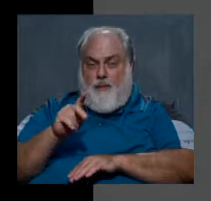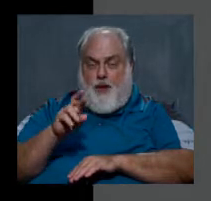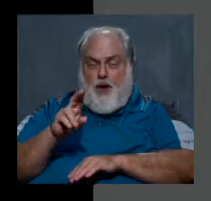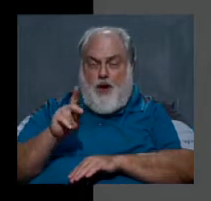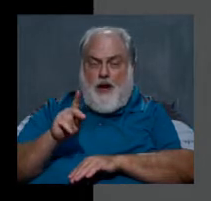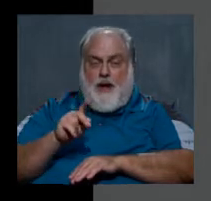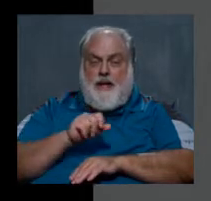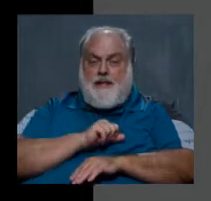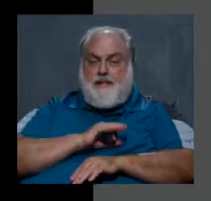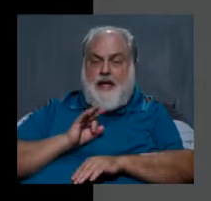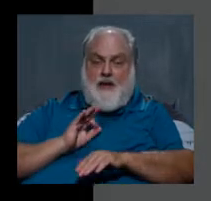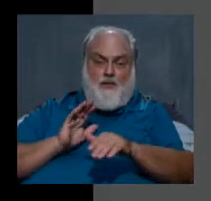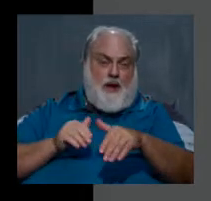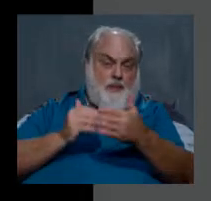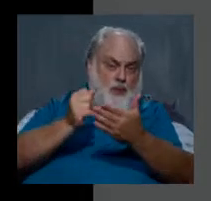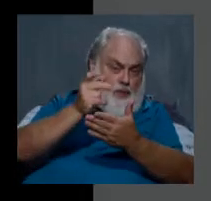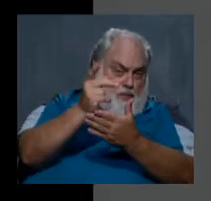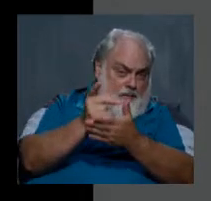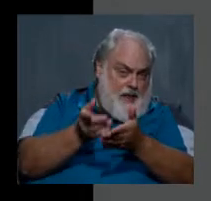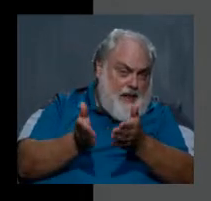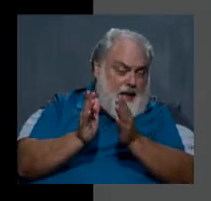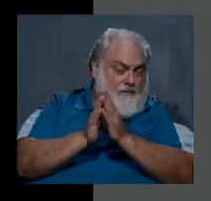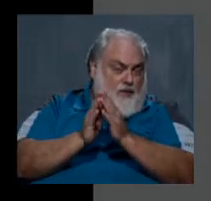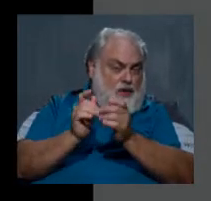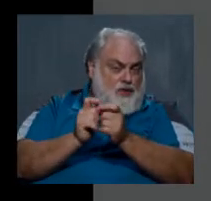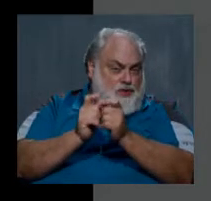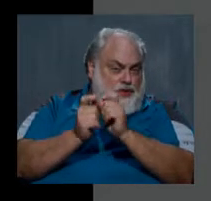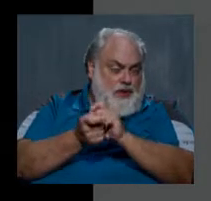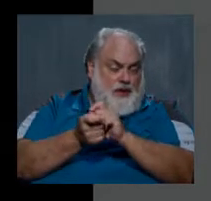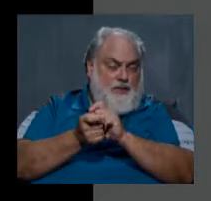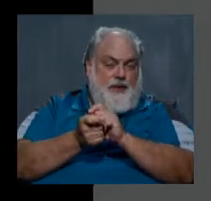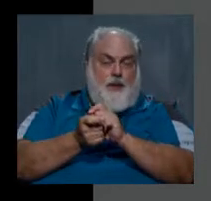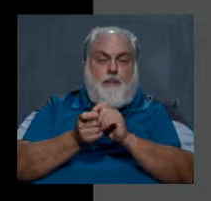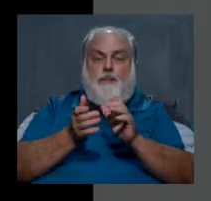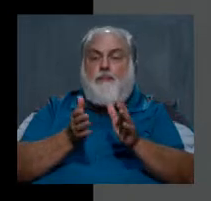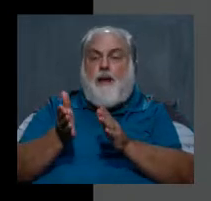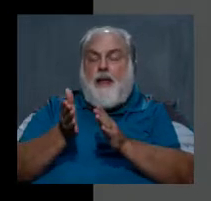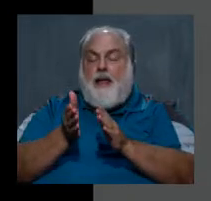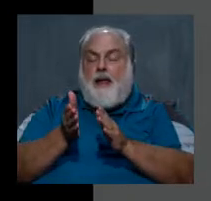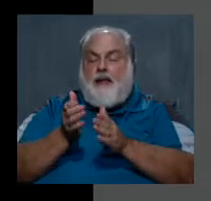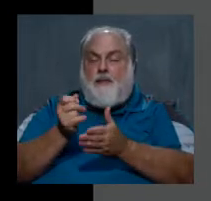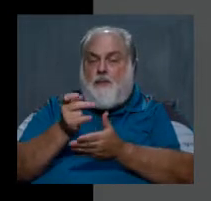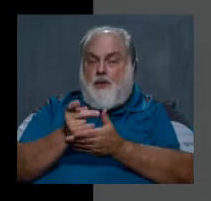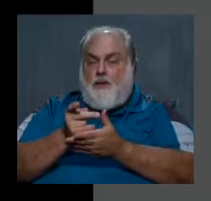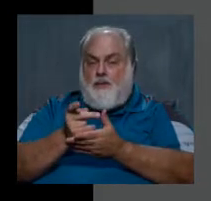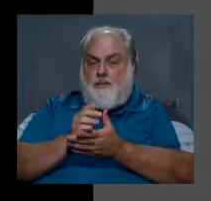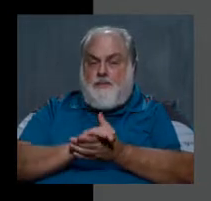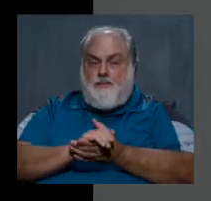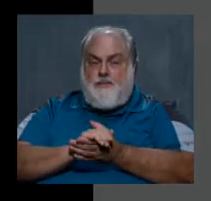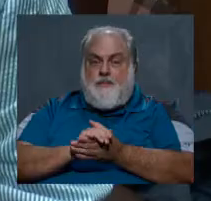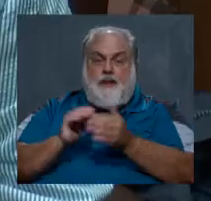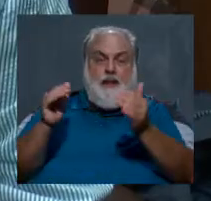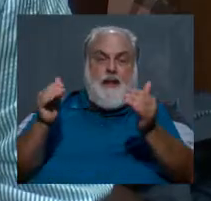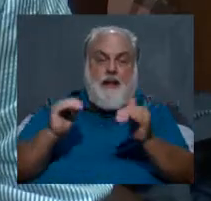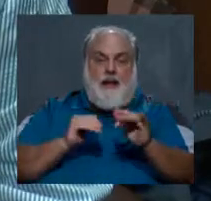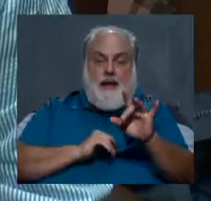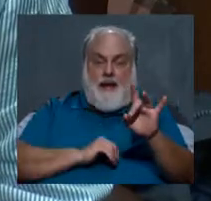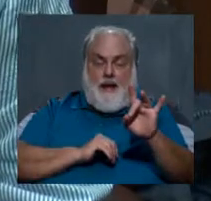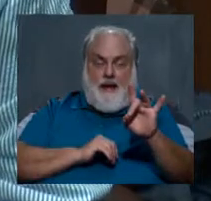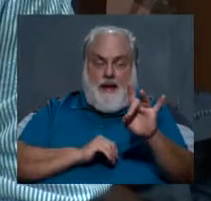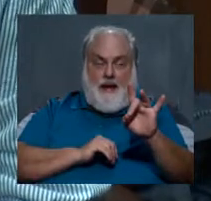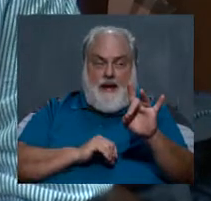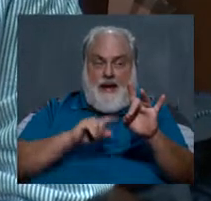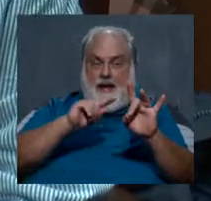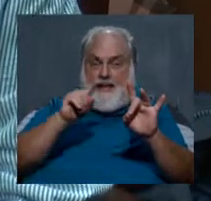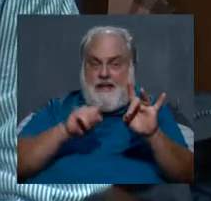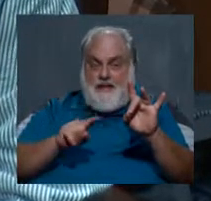approval of the request to allow a modification to the previously approved signage plan as proposed by the applicant. Item number 8, file